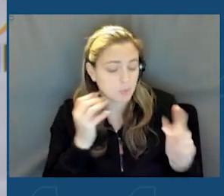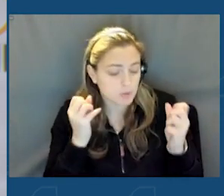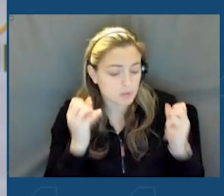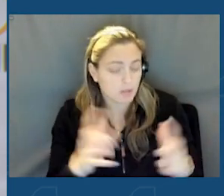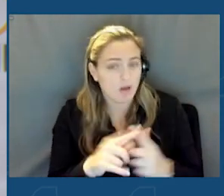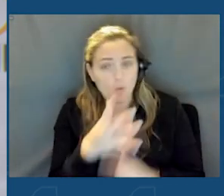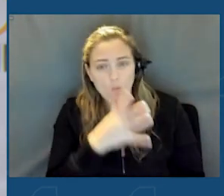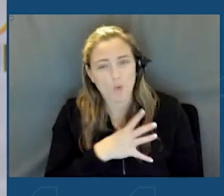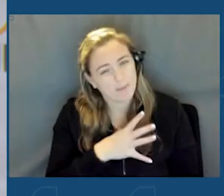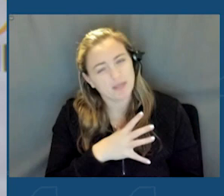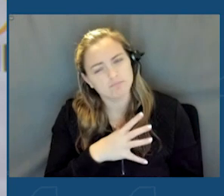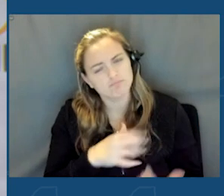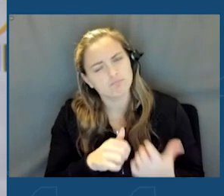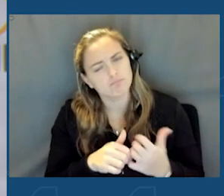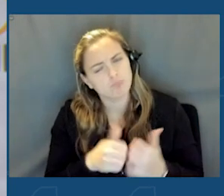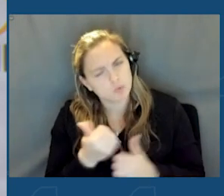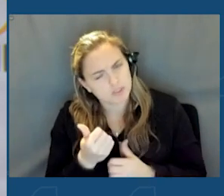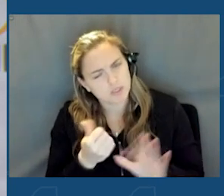mostly,